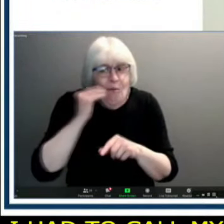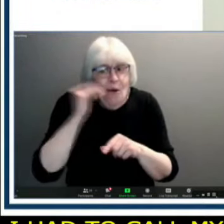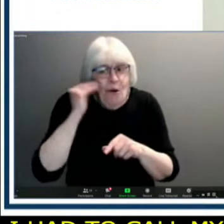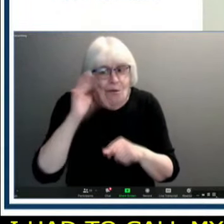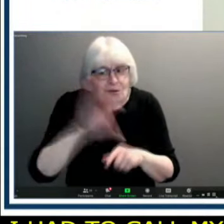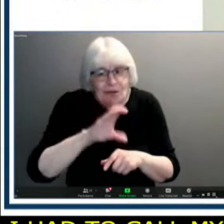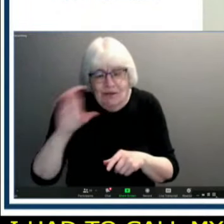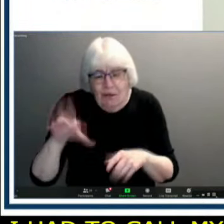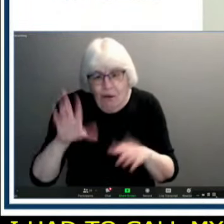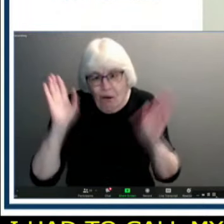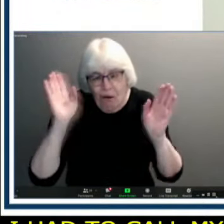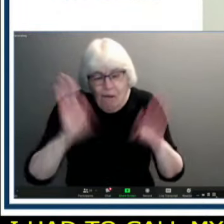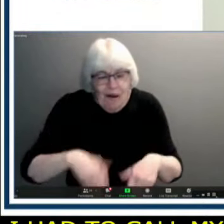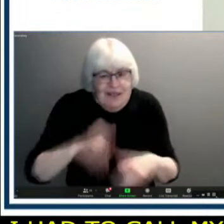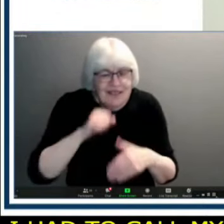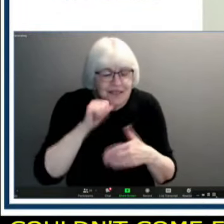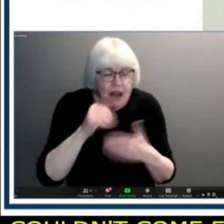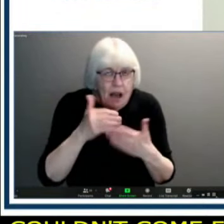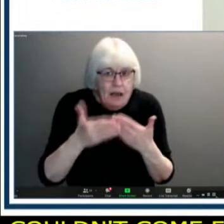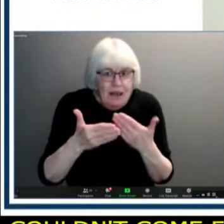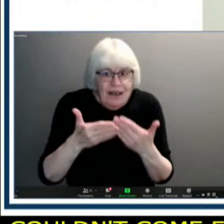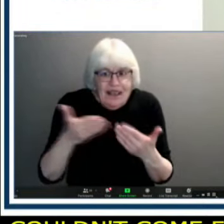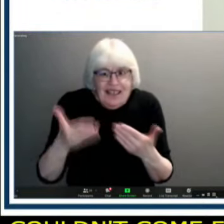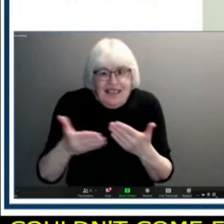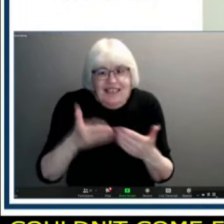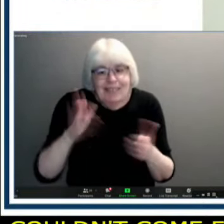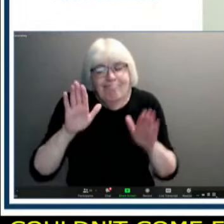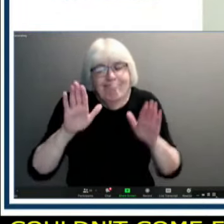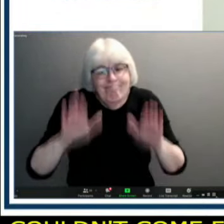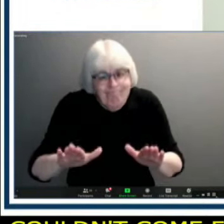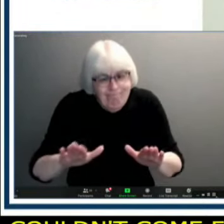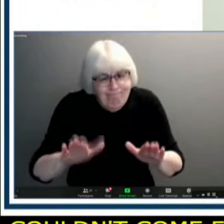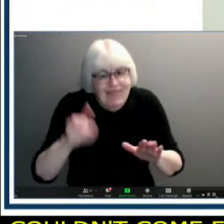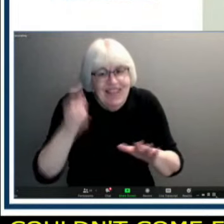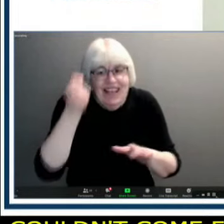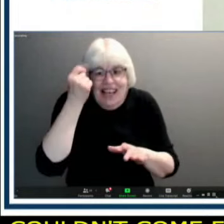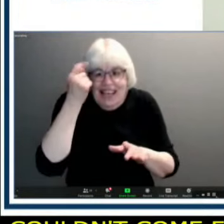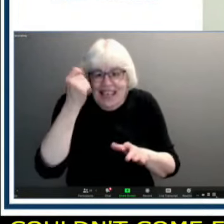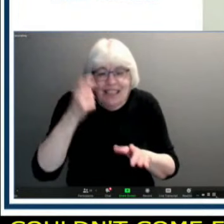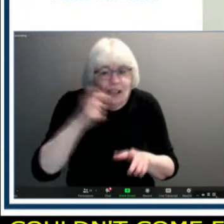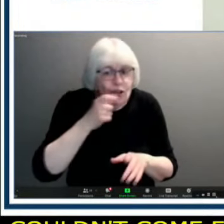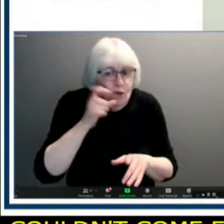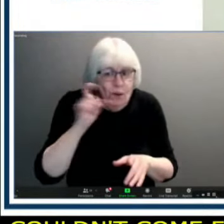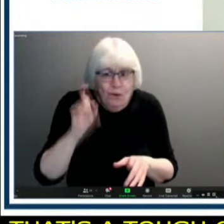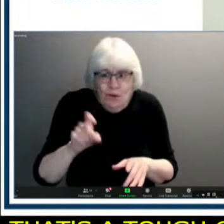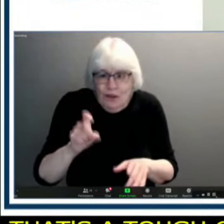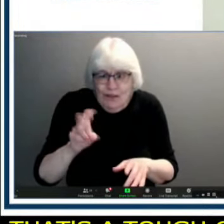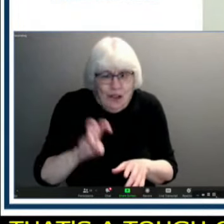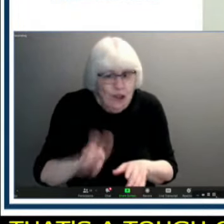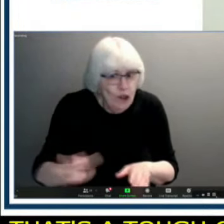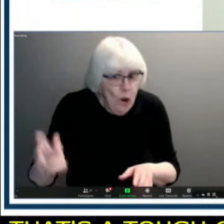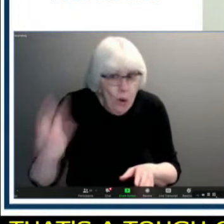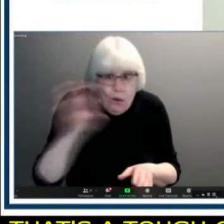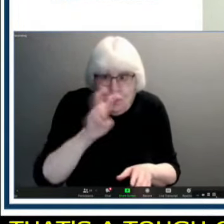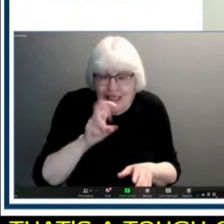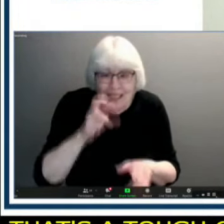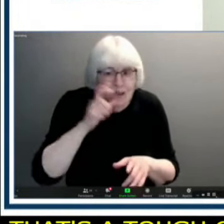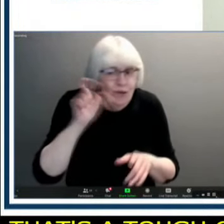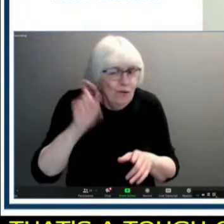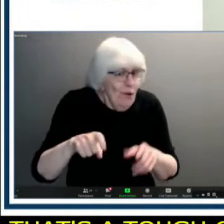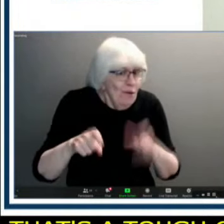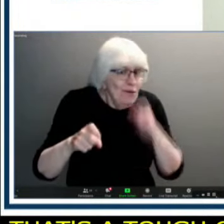So, but the reality is, if you don't need to go there, or you don't need to do that, or if it's not